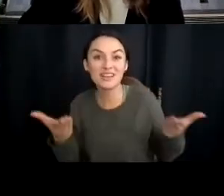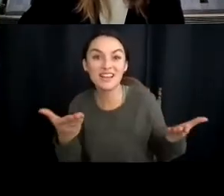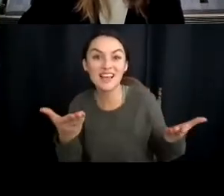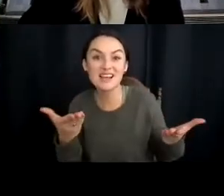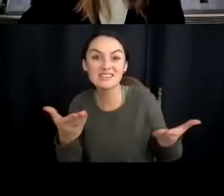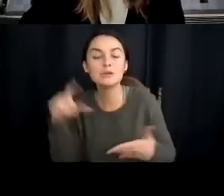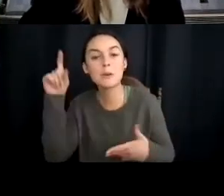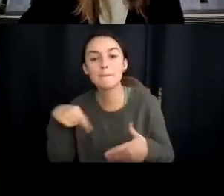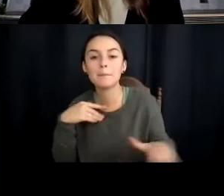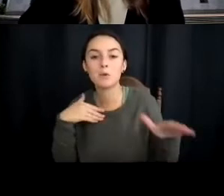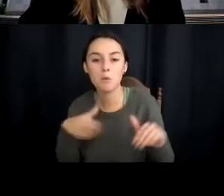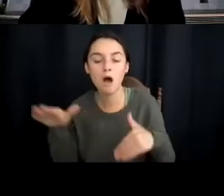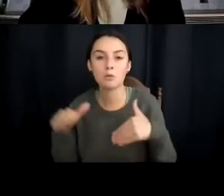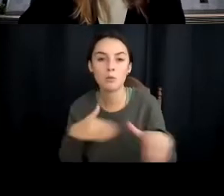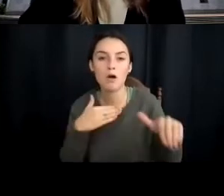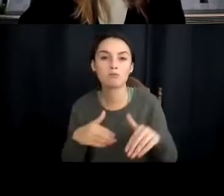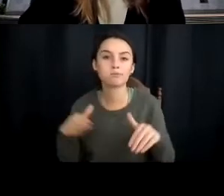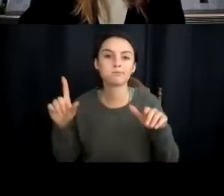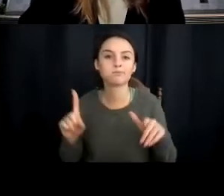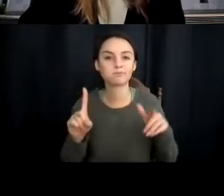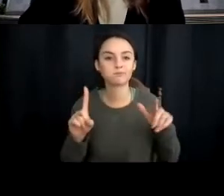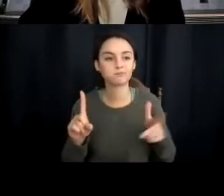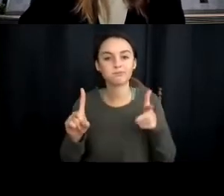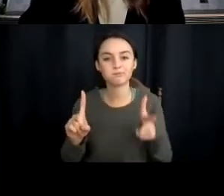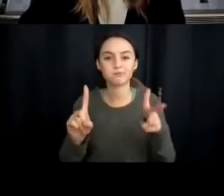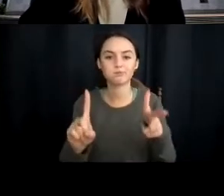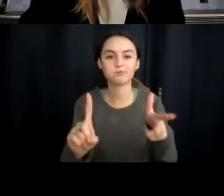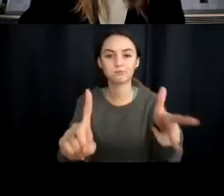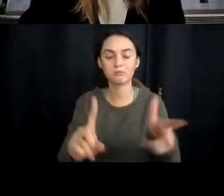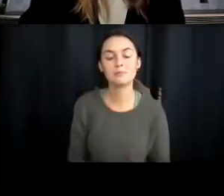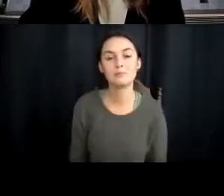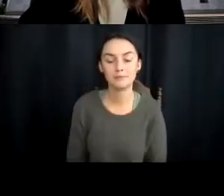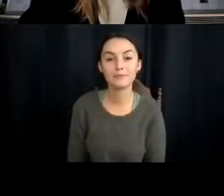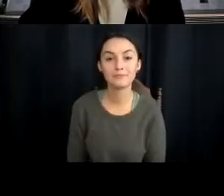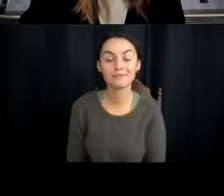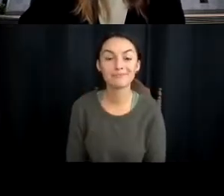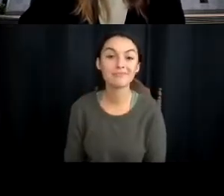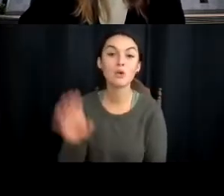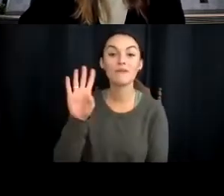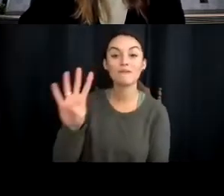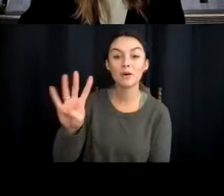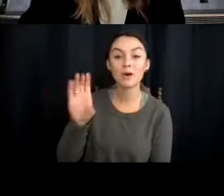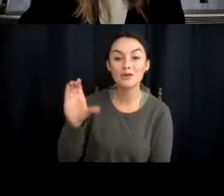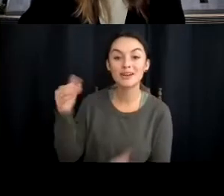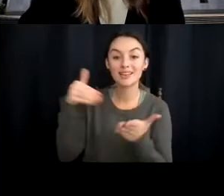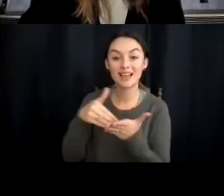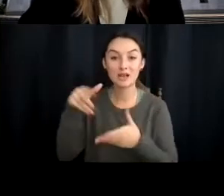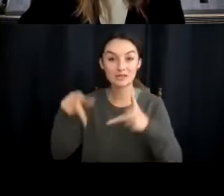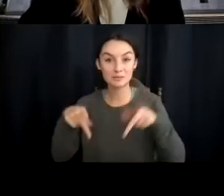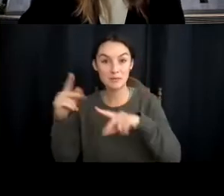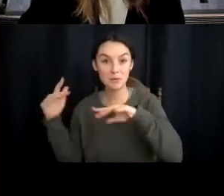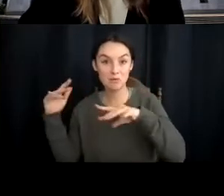alongside them. So eventually, like I said, 400,000 people took this migration. But in this early migration here